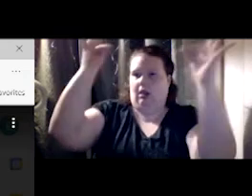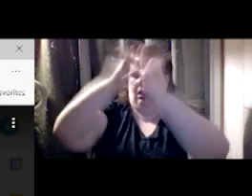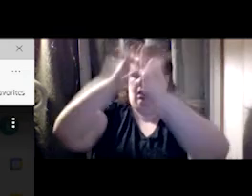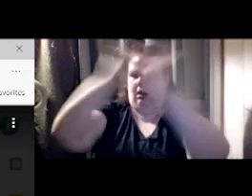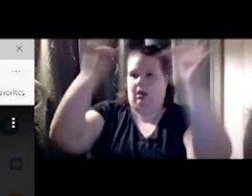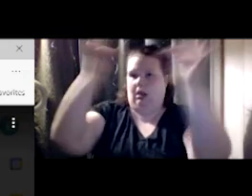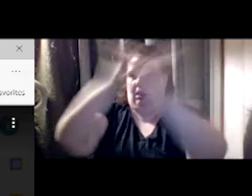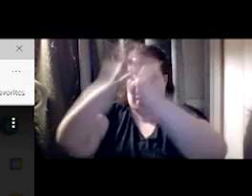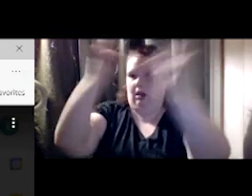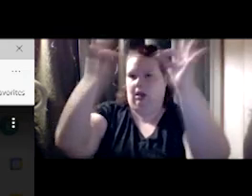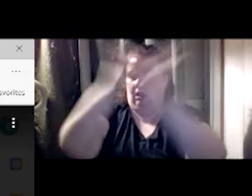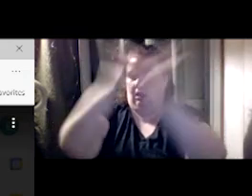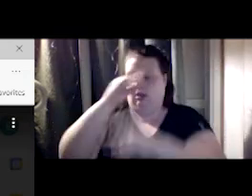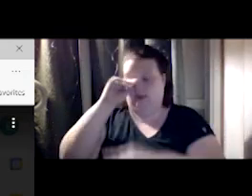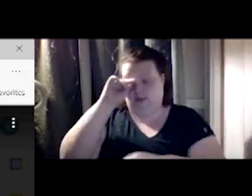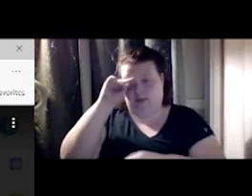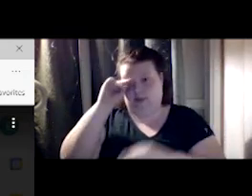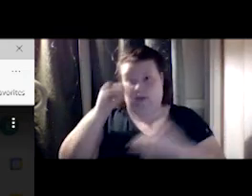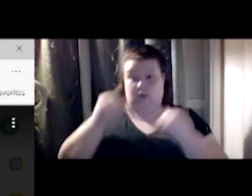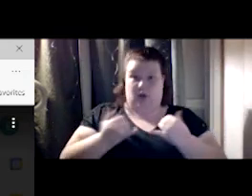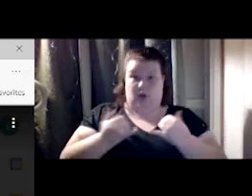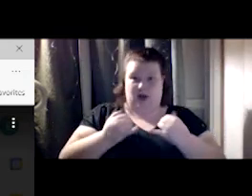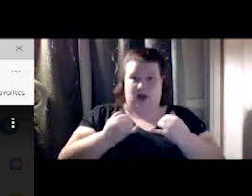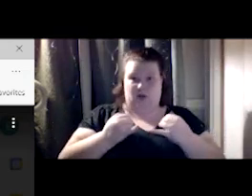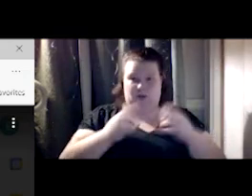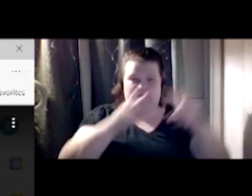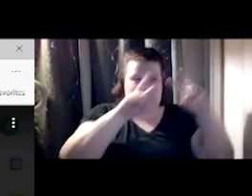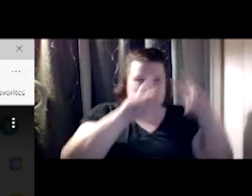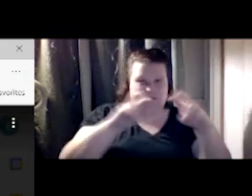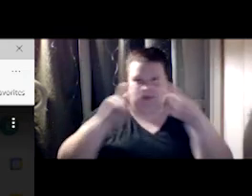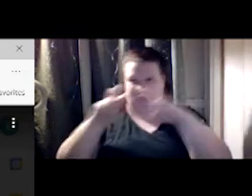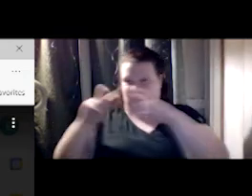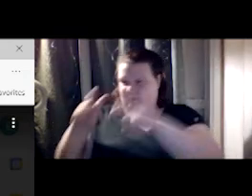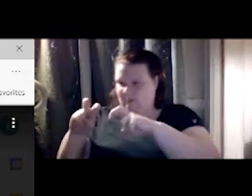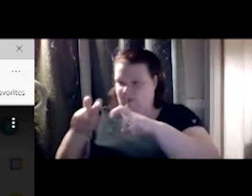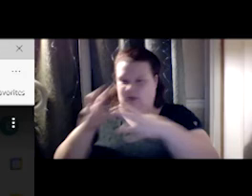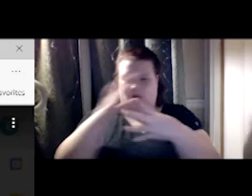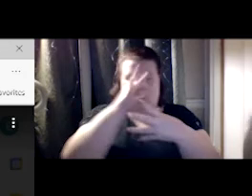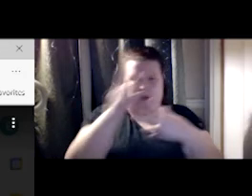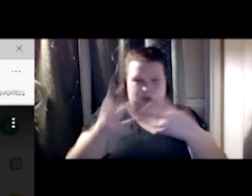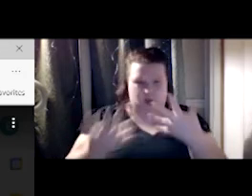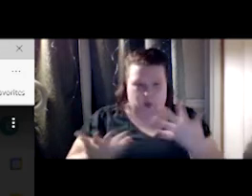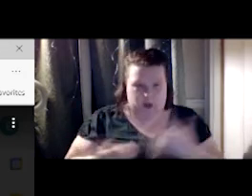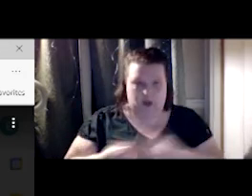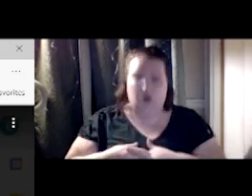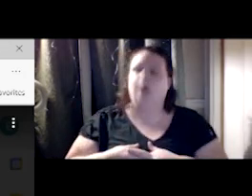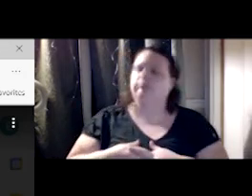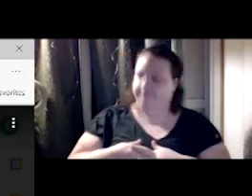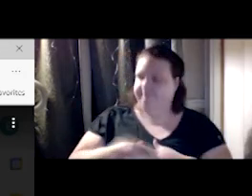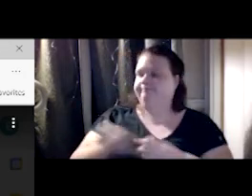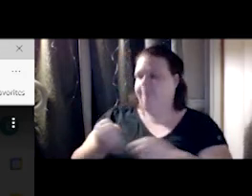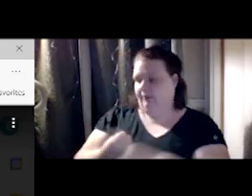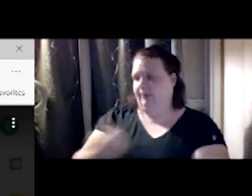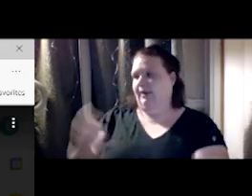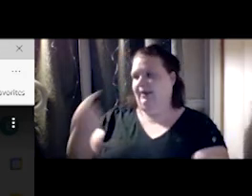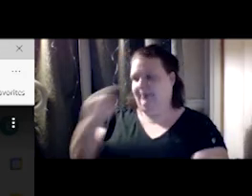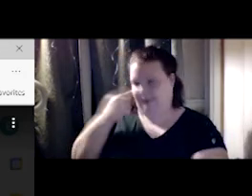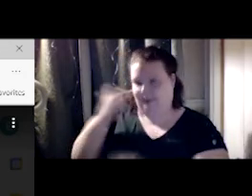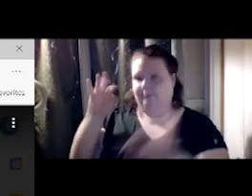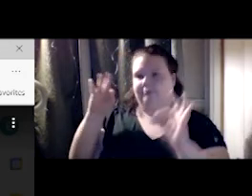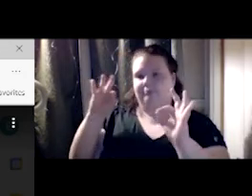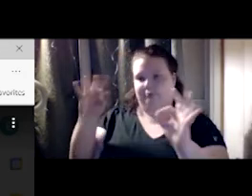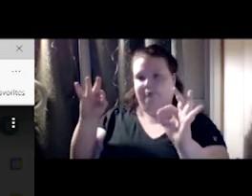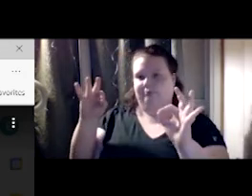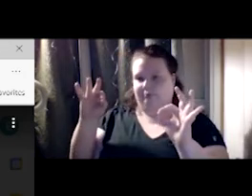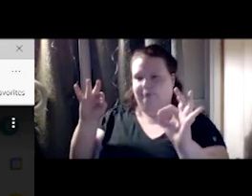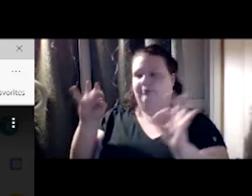now, we're just assessing what the options are, if that makes sense. Makes perfect sense. That answer in its totality